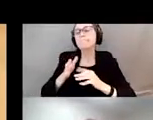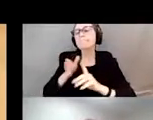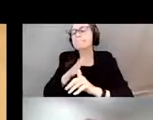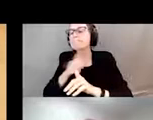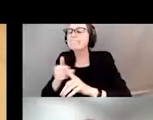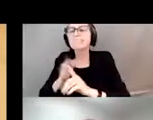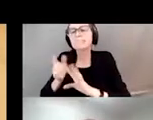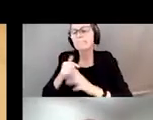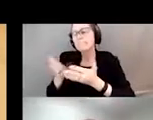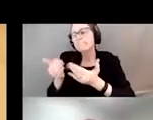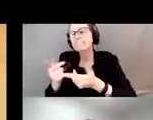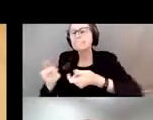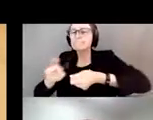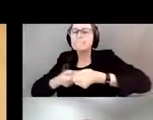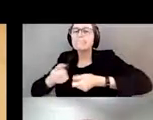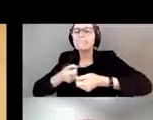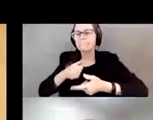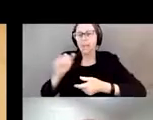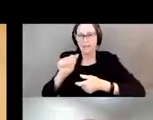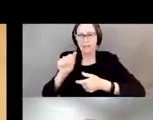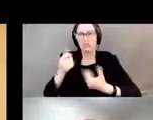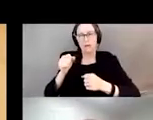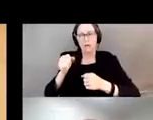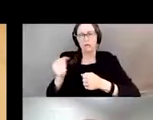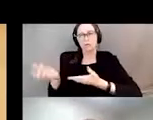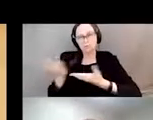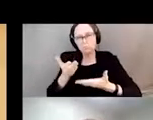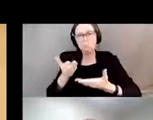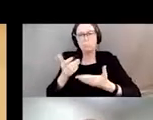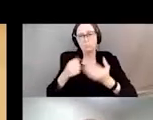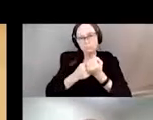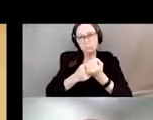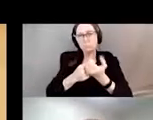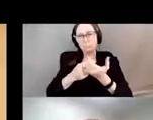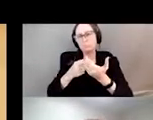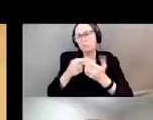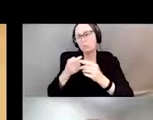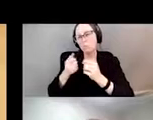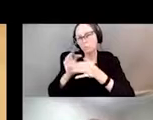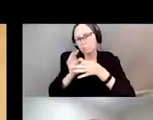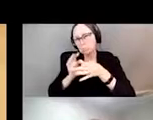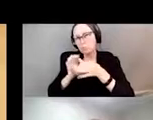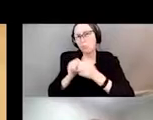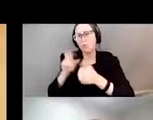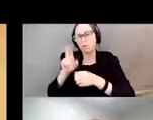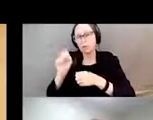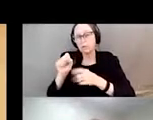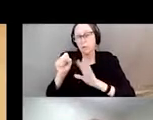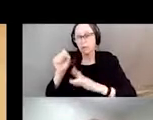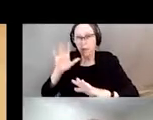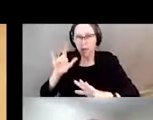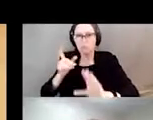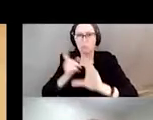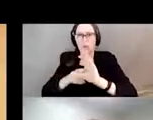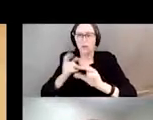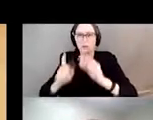of a central Asian alliance with the United States. And when this communist regime pops up in 1978, that throws